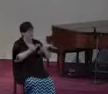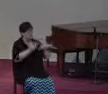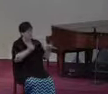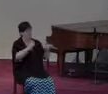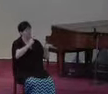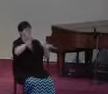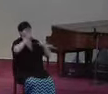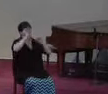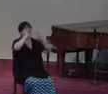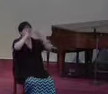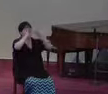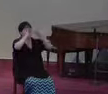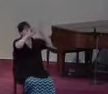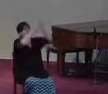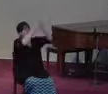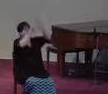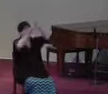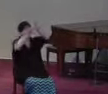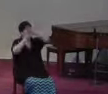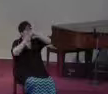garage.